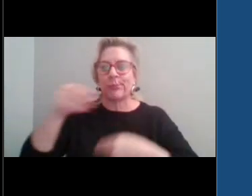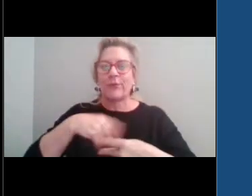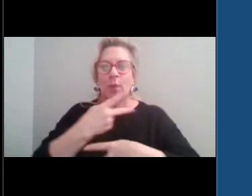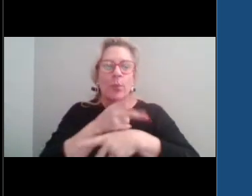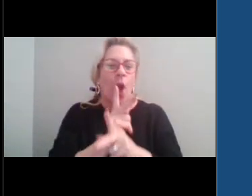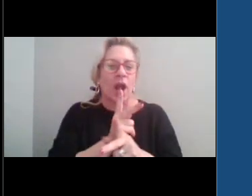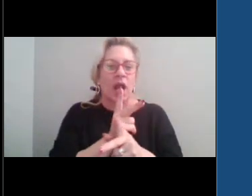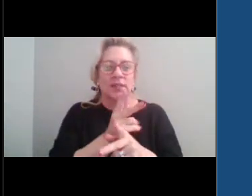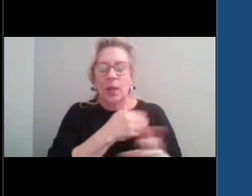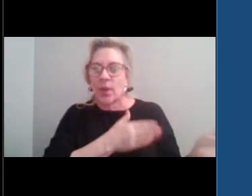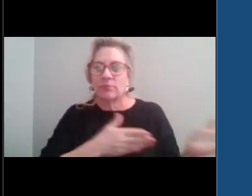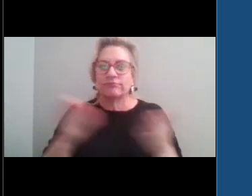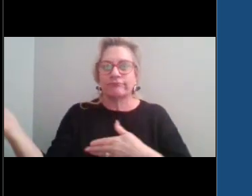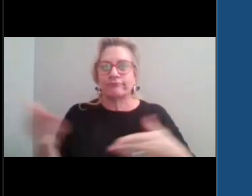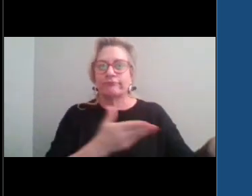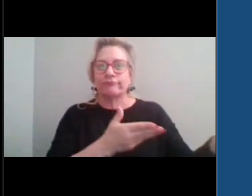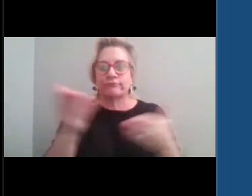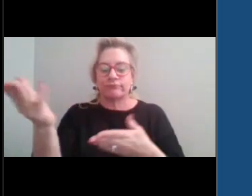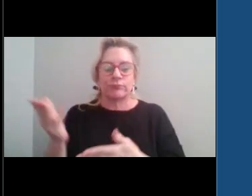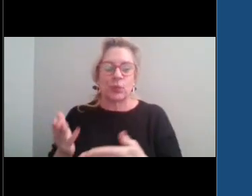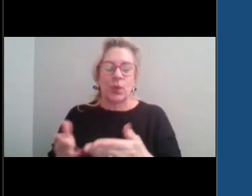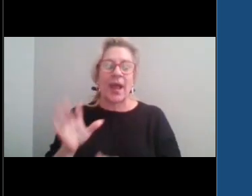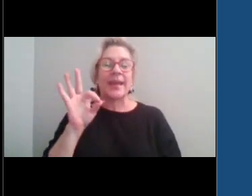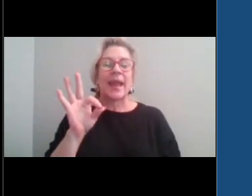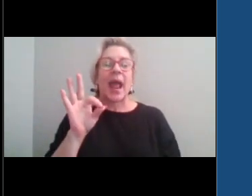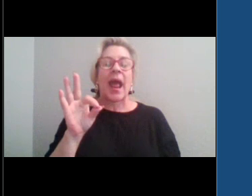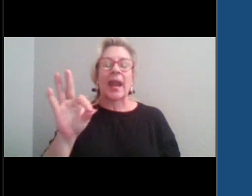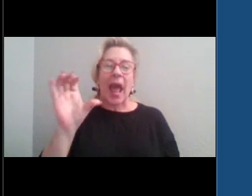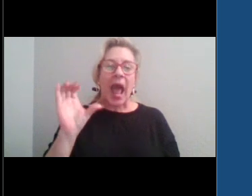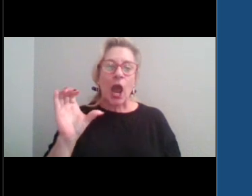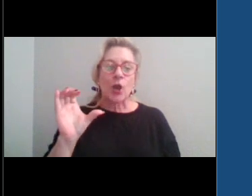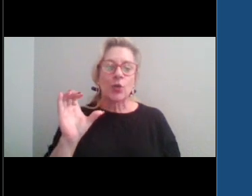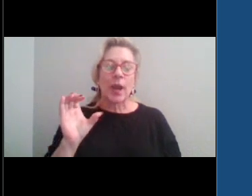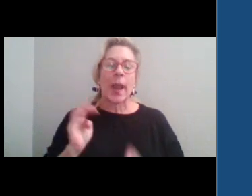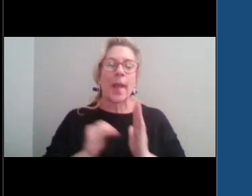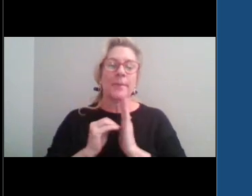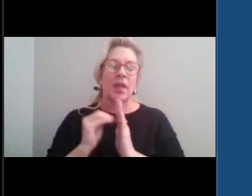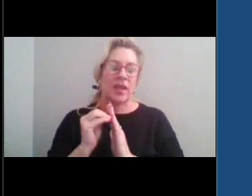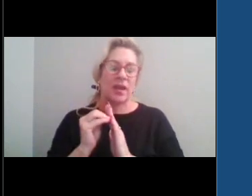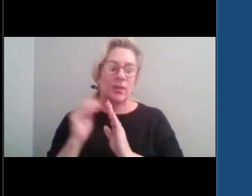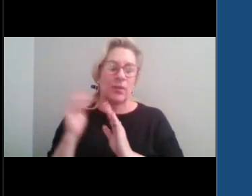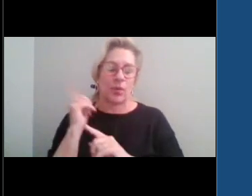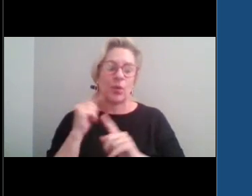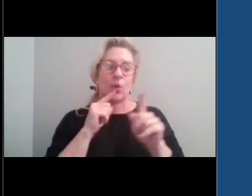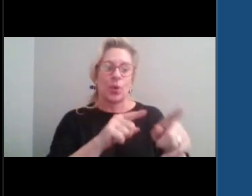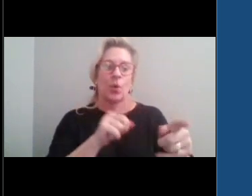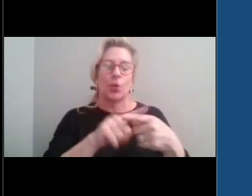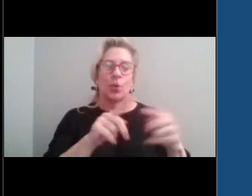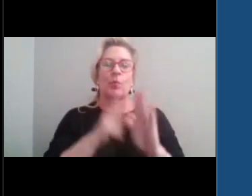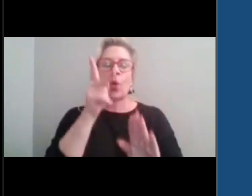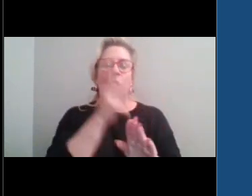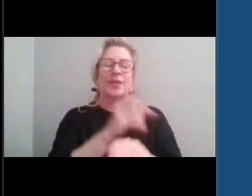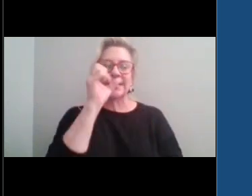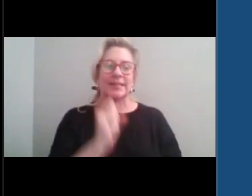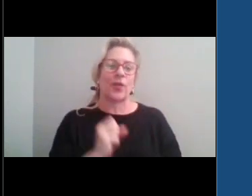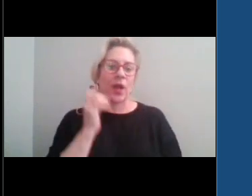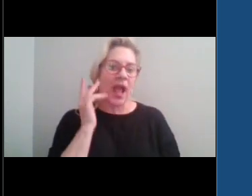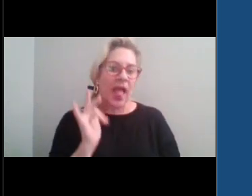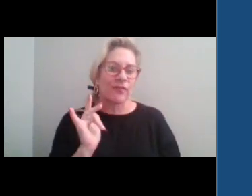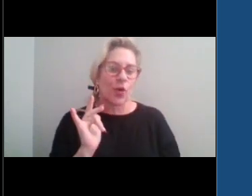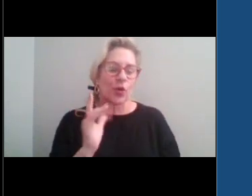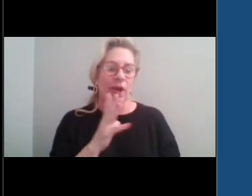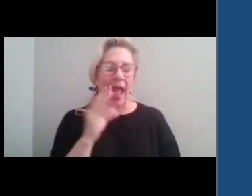At least $900 million will go to supplement existing TRCP projects in both Southern California and the rest